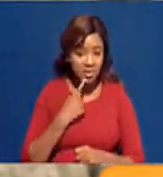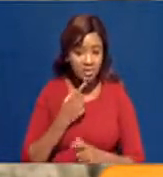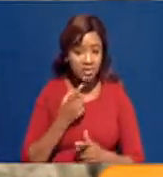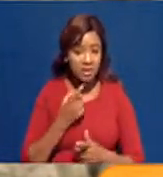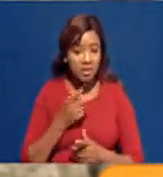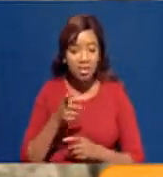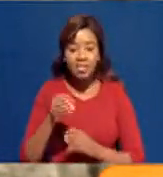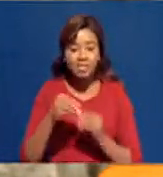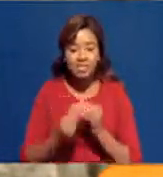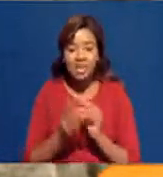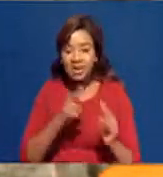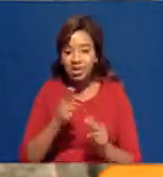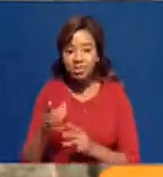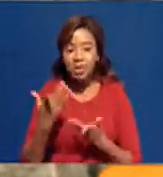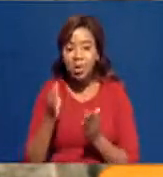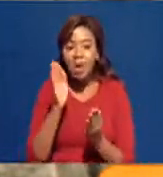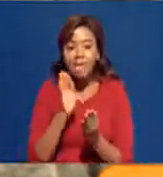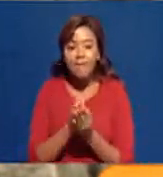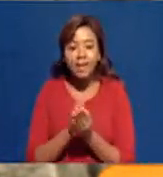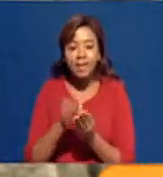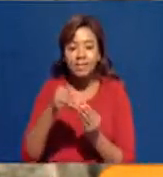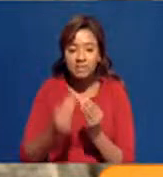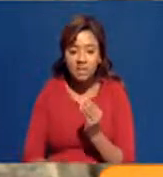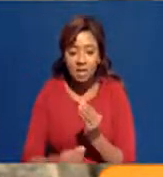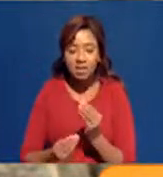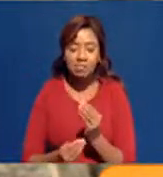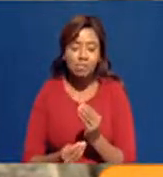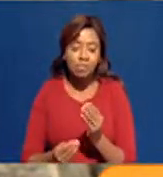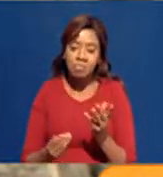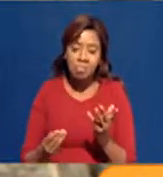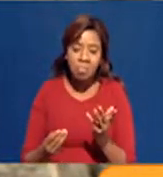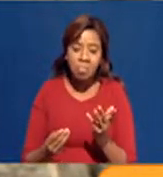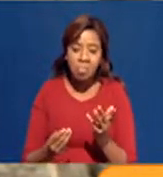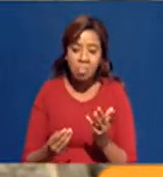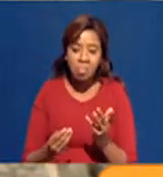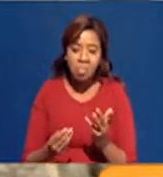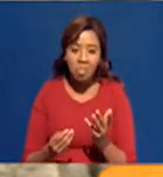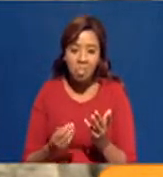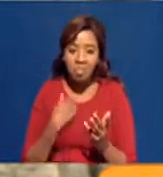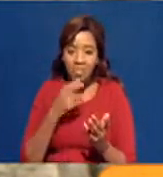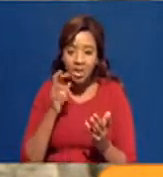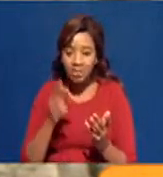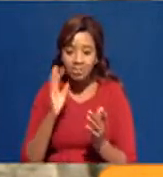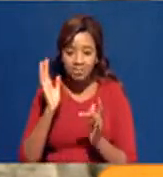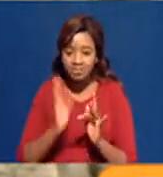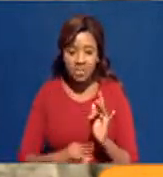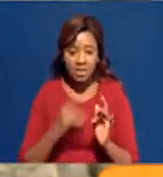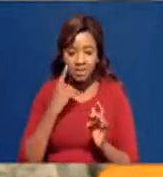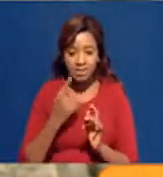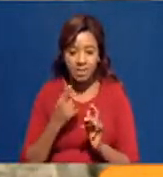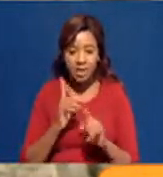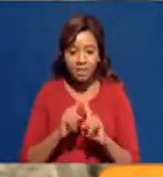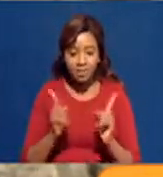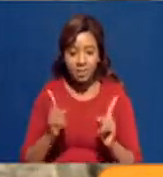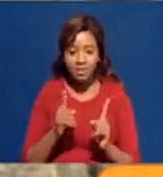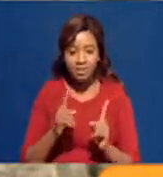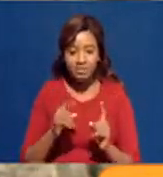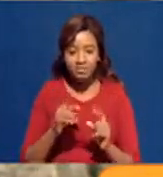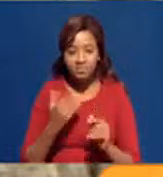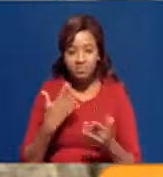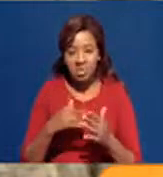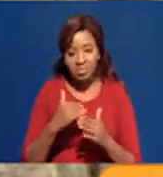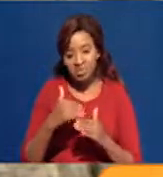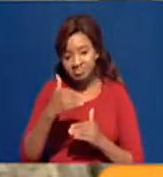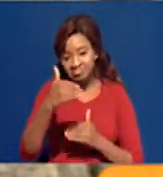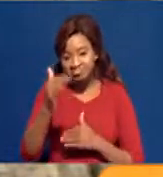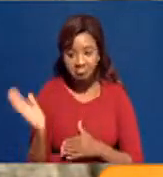just a kawaida check or a banker's check? So akaniambia, we can't be able to tell, but maybe within few hours,